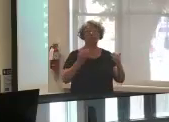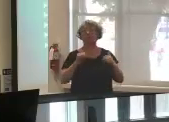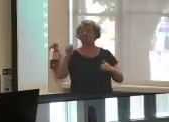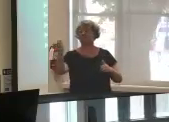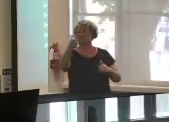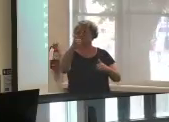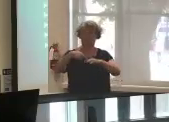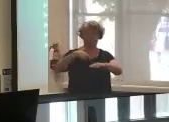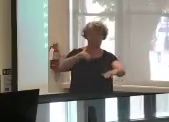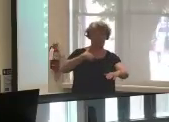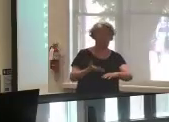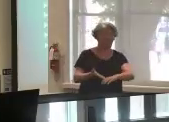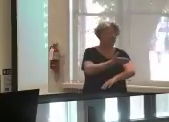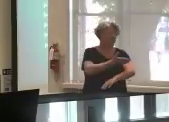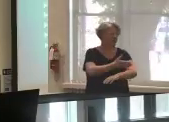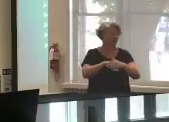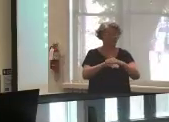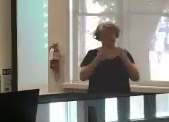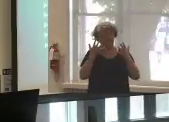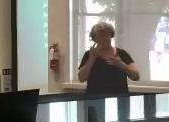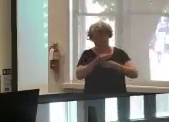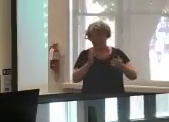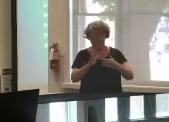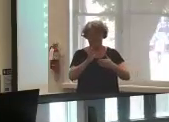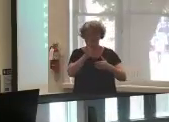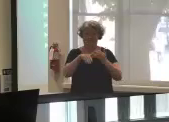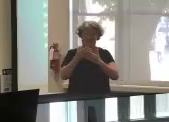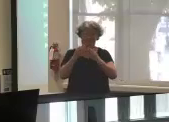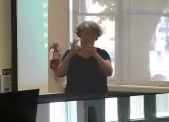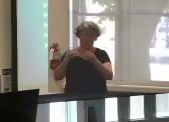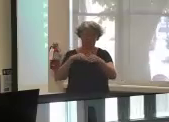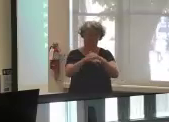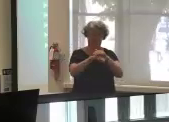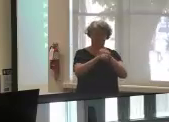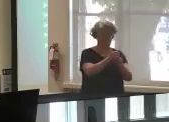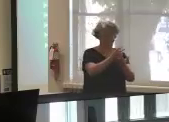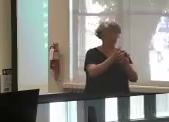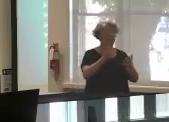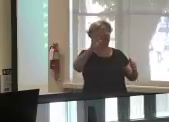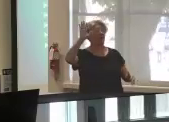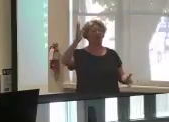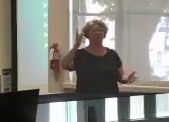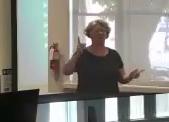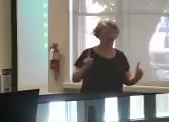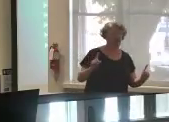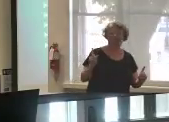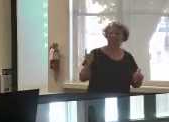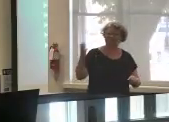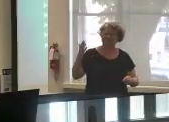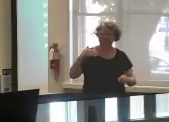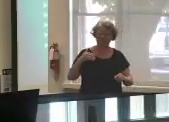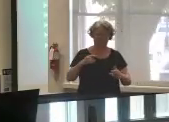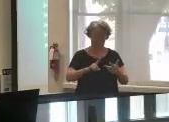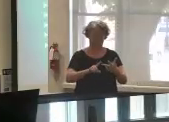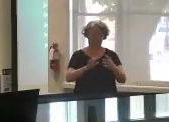self-referrals, increasing access. It's sad to say that not all newcomer families have access to a social worker when they need to.